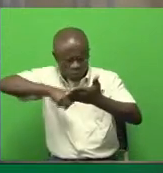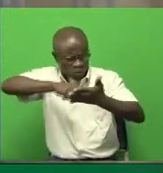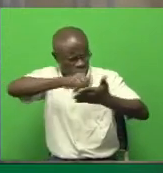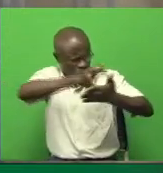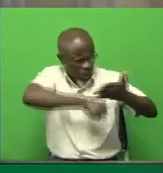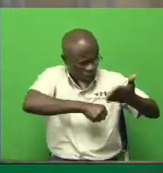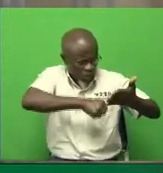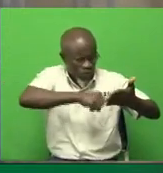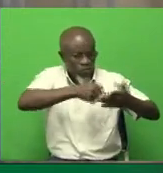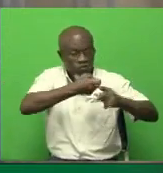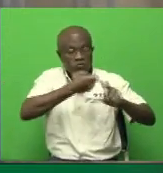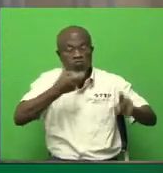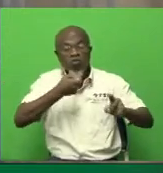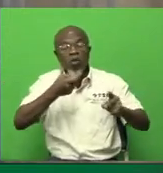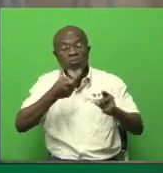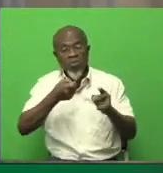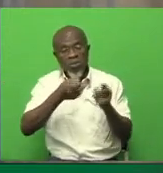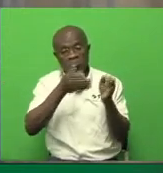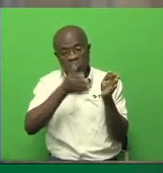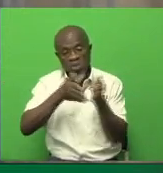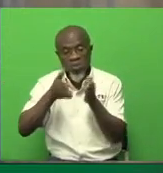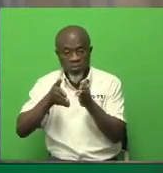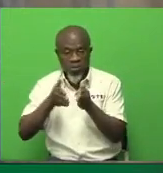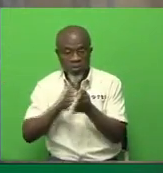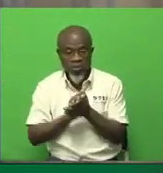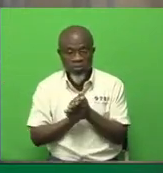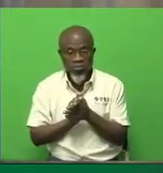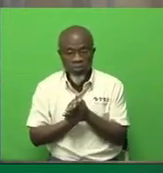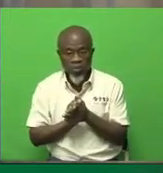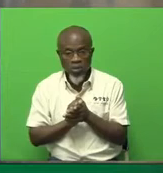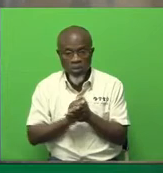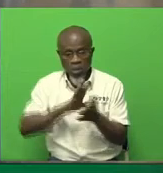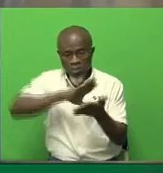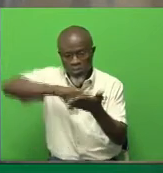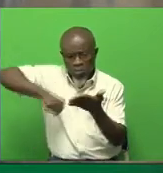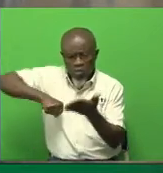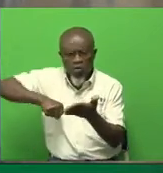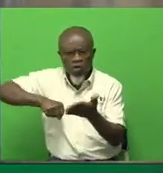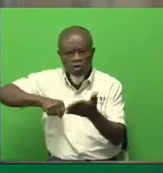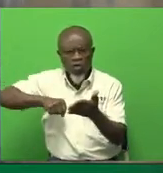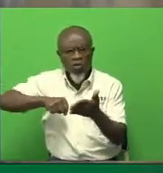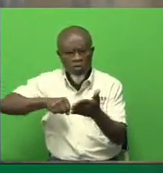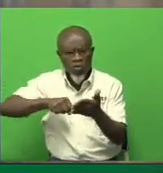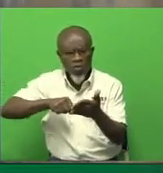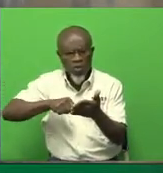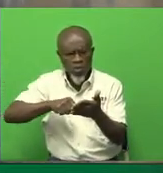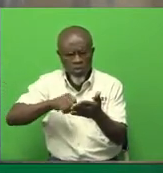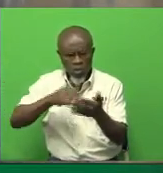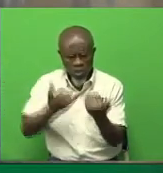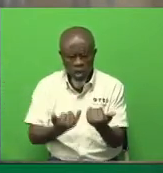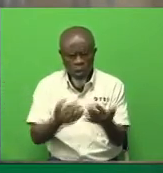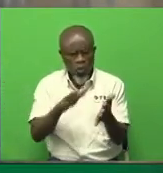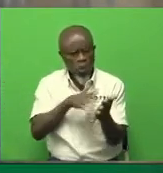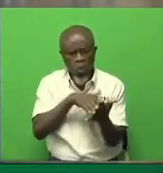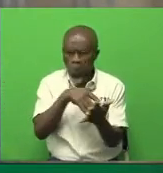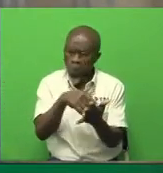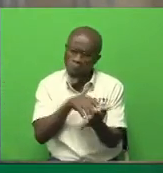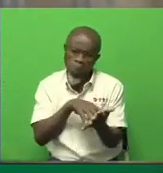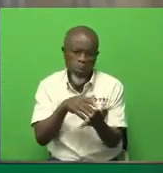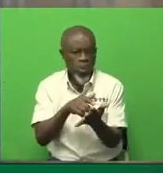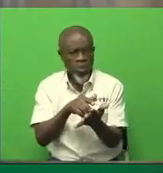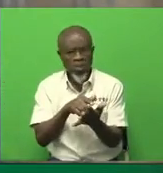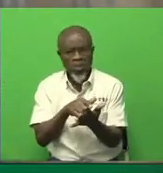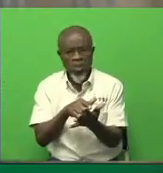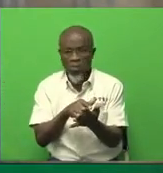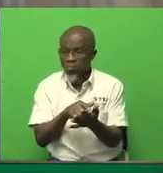billion dollar contracts from being scrutinized they removed from it they came and watered it down during these seven years and